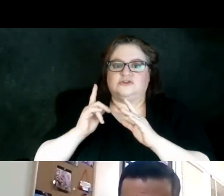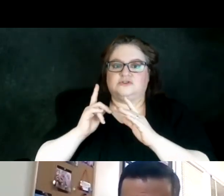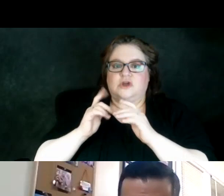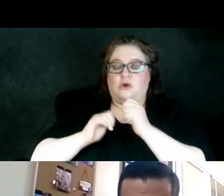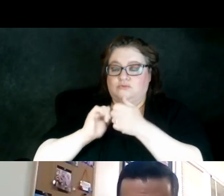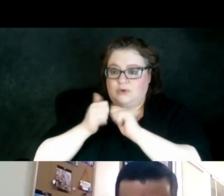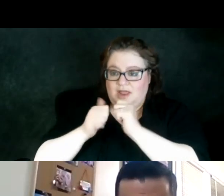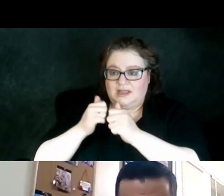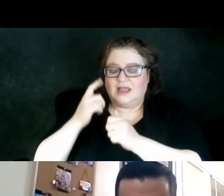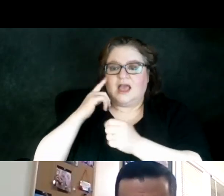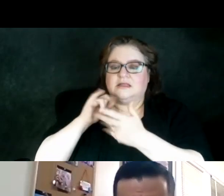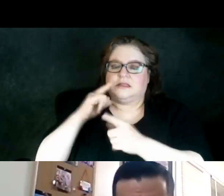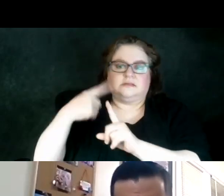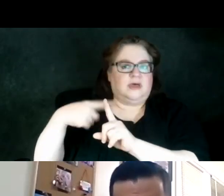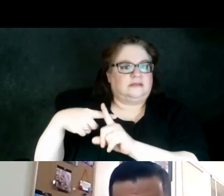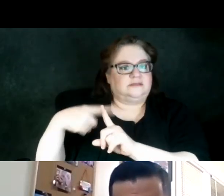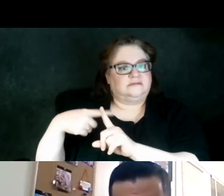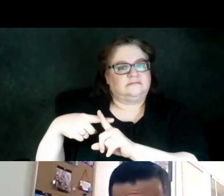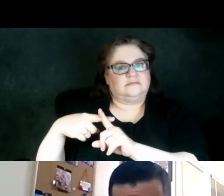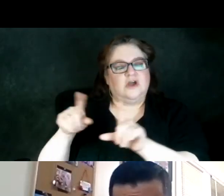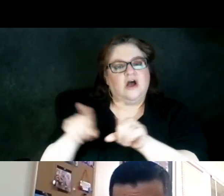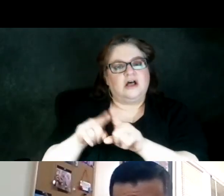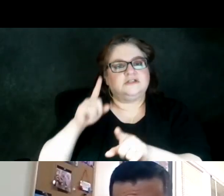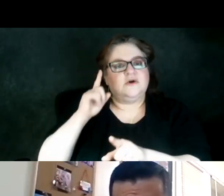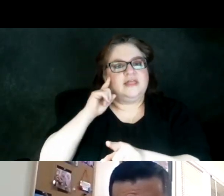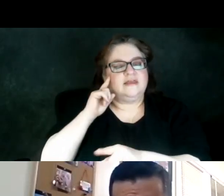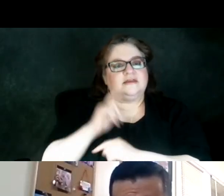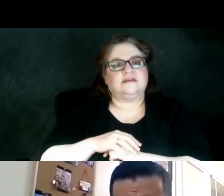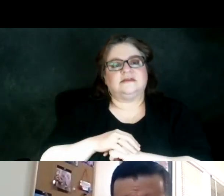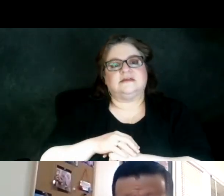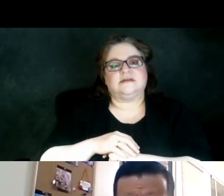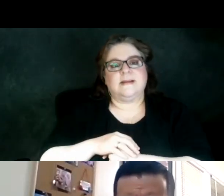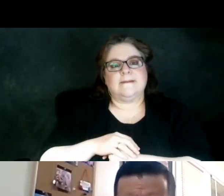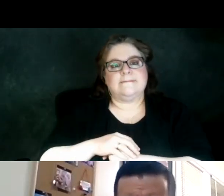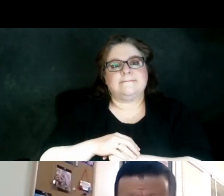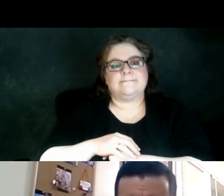think is a positive thing. I also do think that